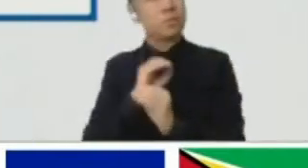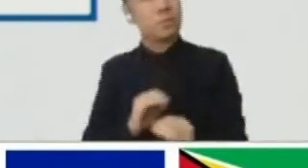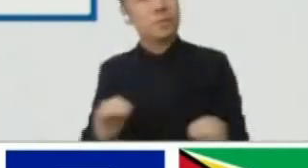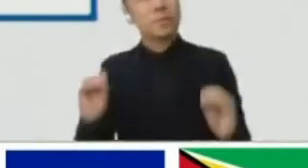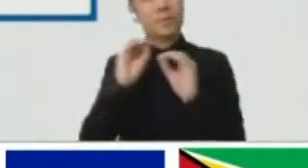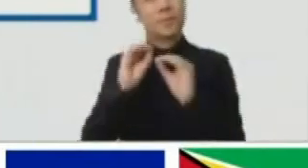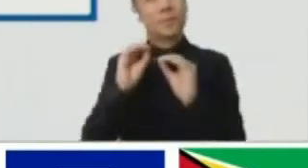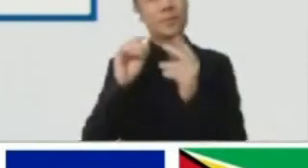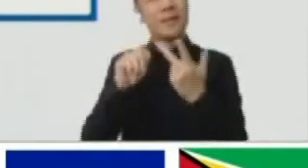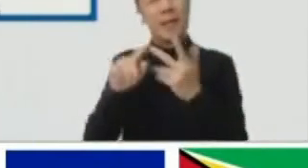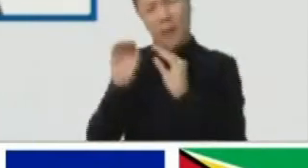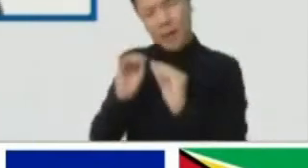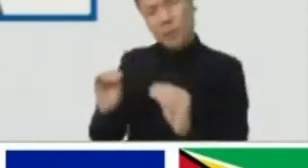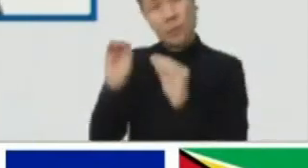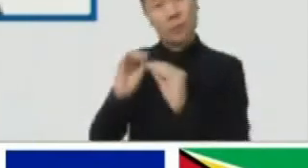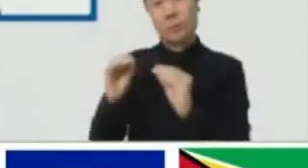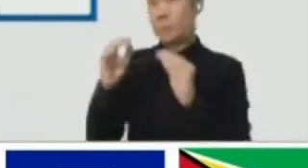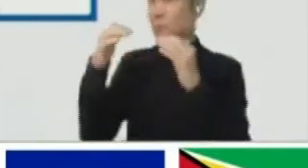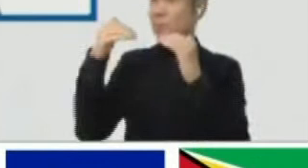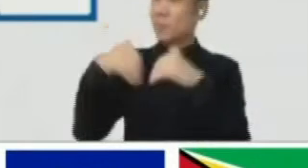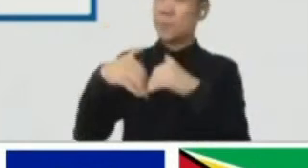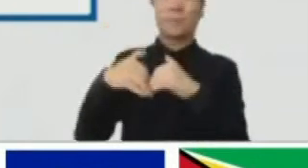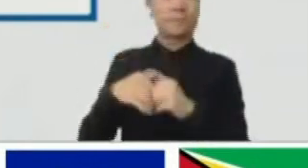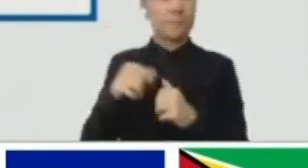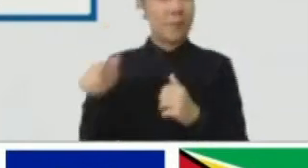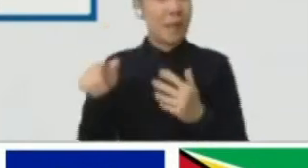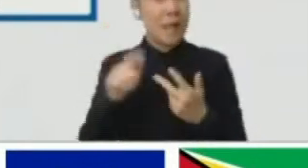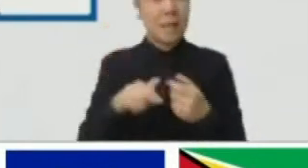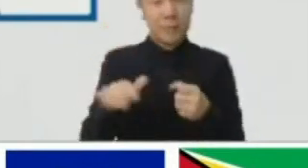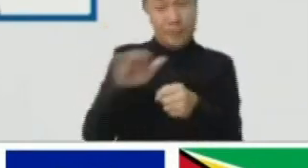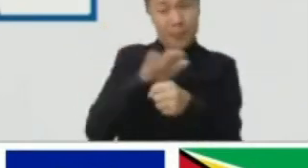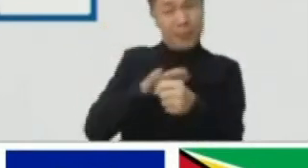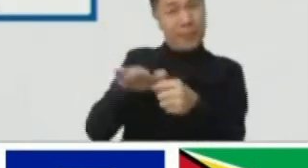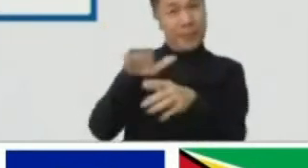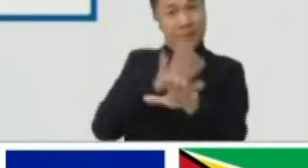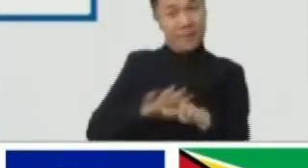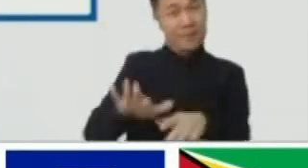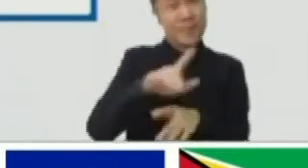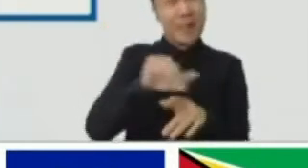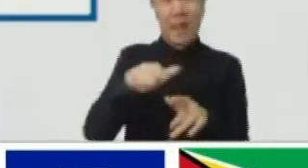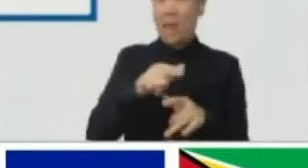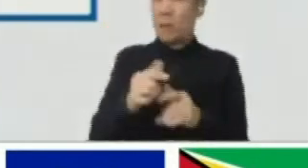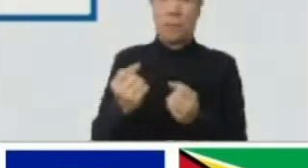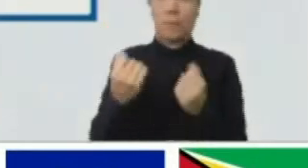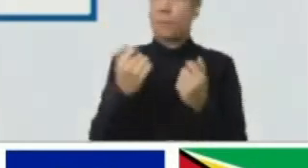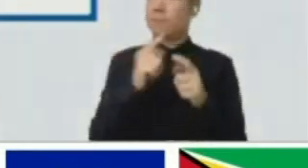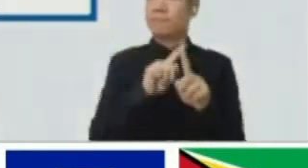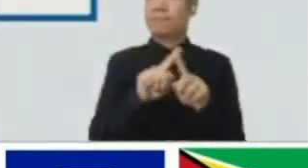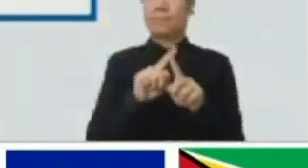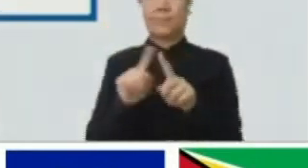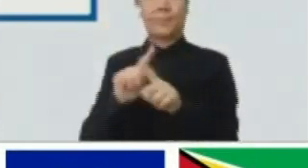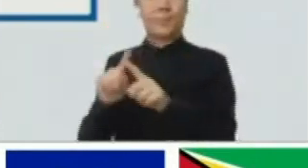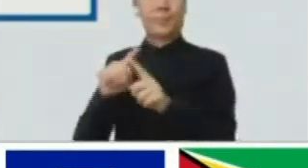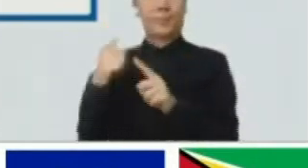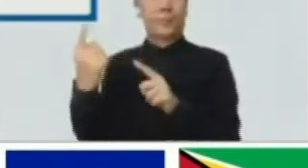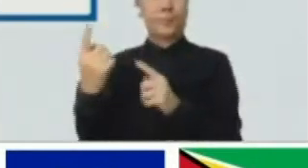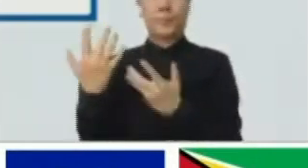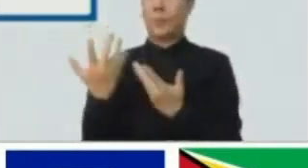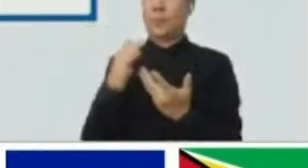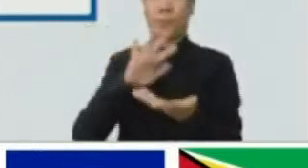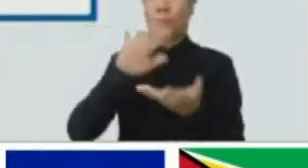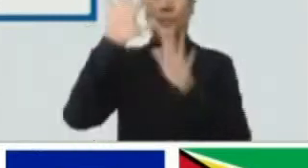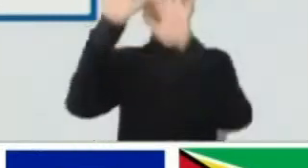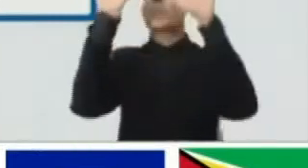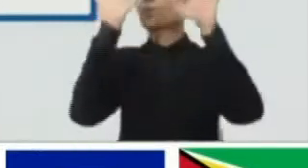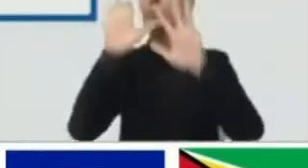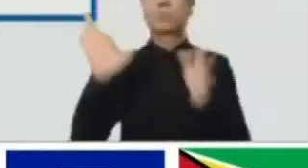backdrop, the region is also struggling to cope with the range of natural hazards that come with exposure to both the Atlantic